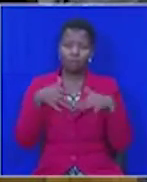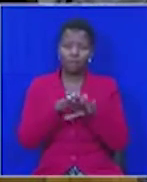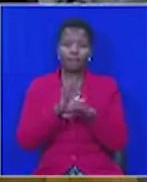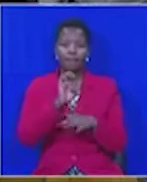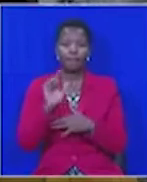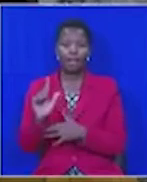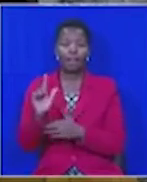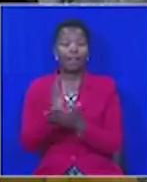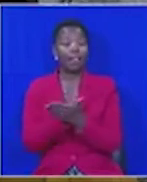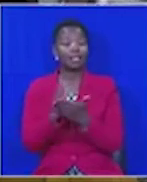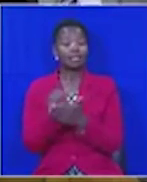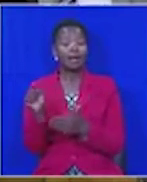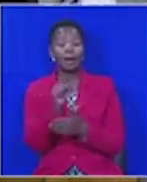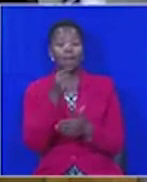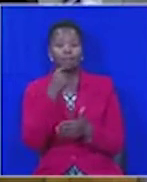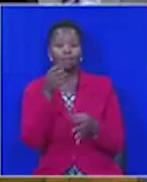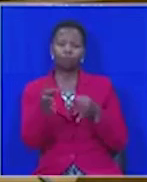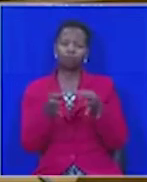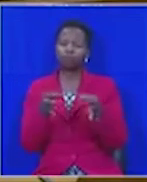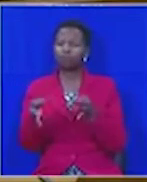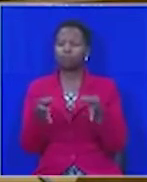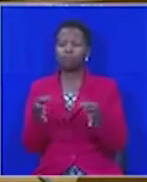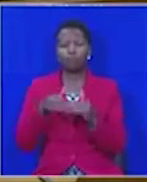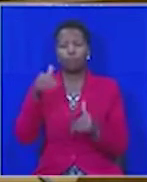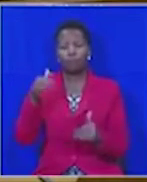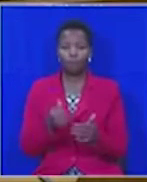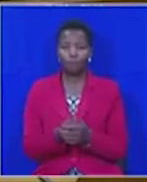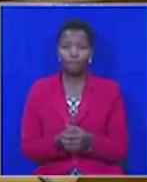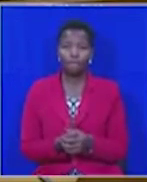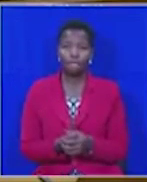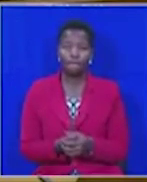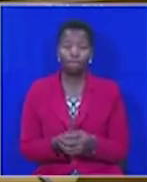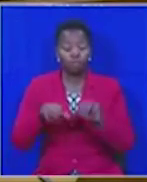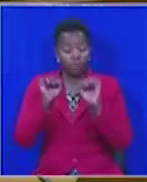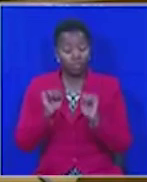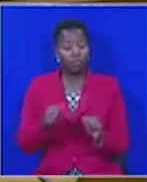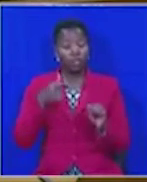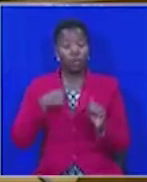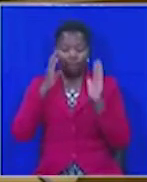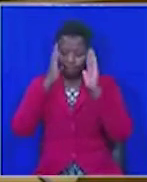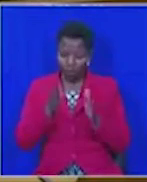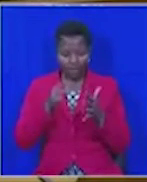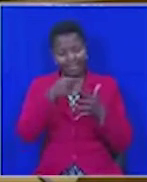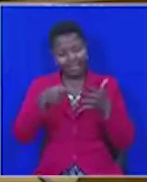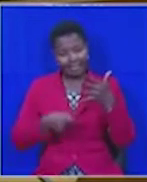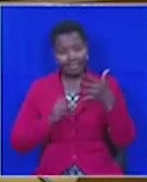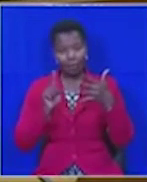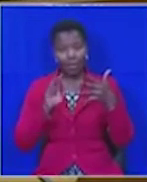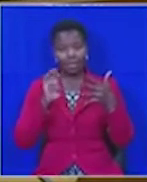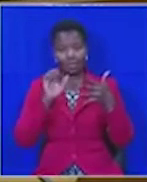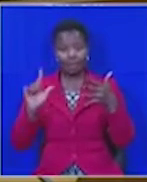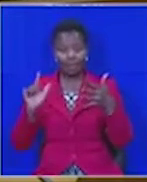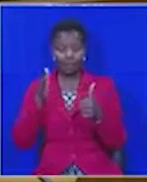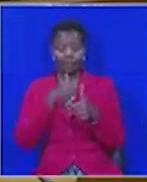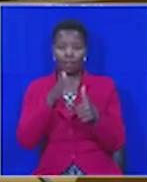notwithstanding some of the lamentations and so forth. Chairperson, these are the areas that the bill addresses: enhancing the